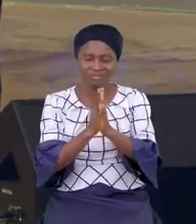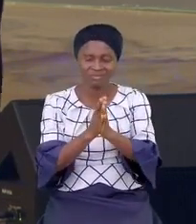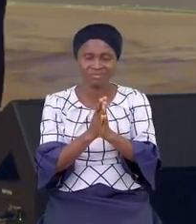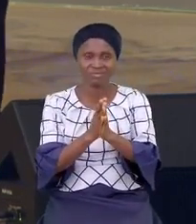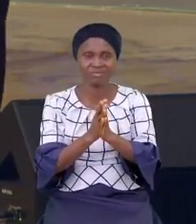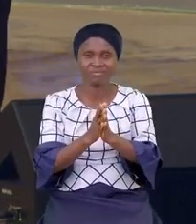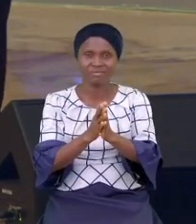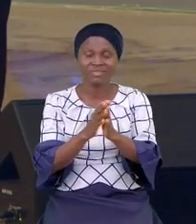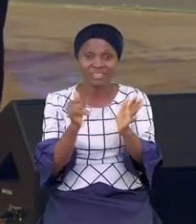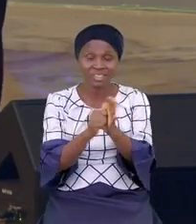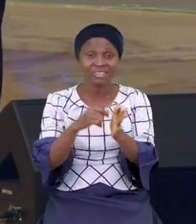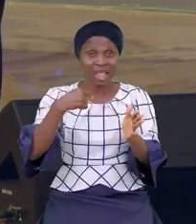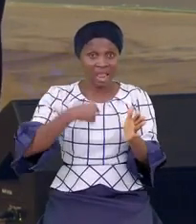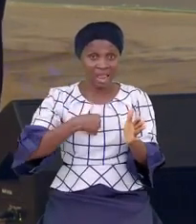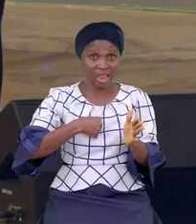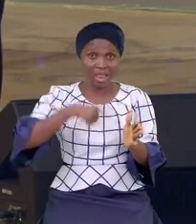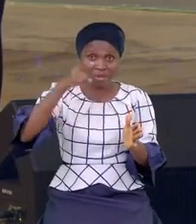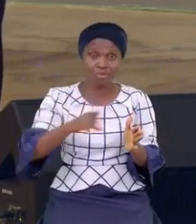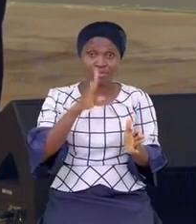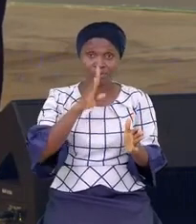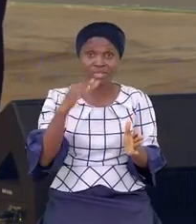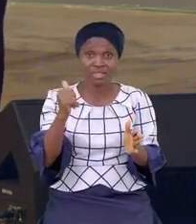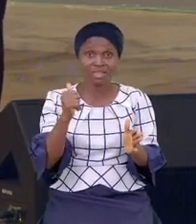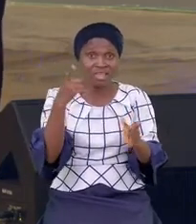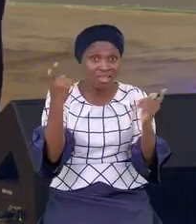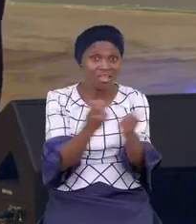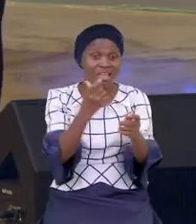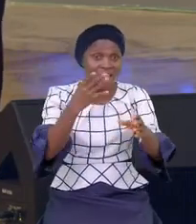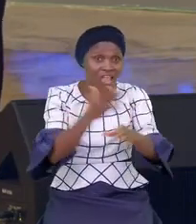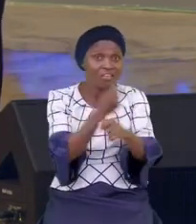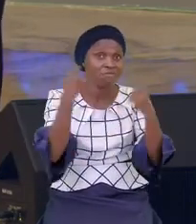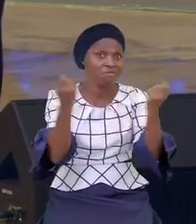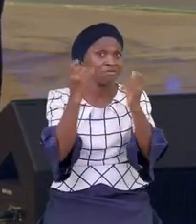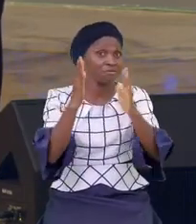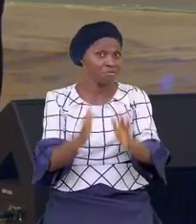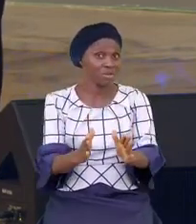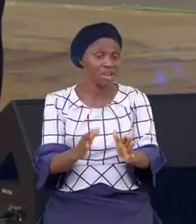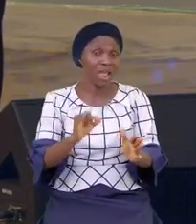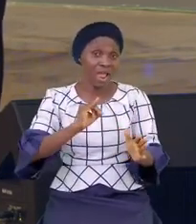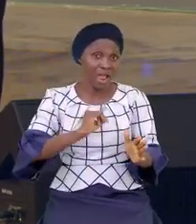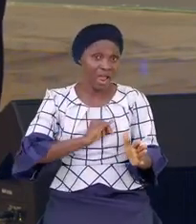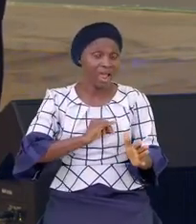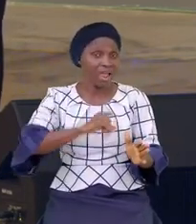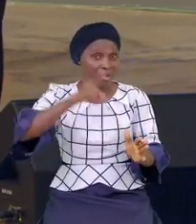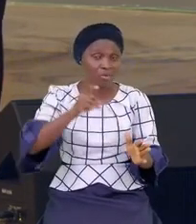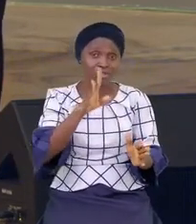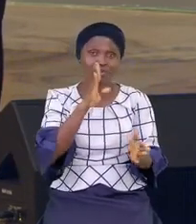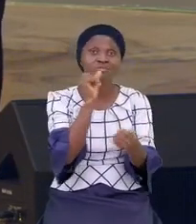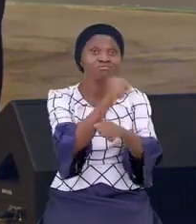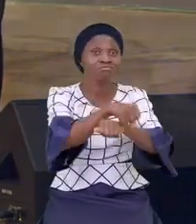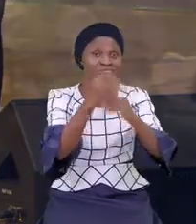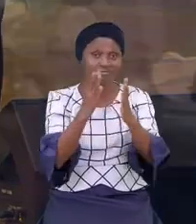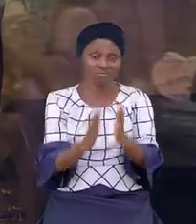I must be a conqueror. I must be an overcomer.